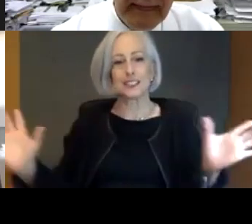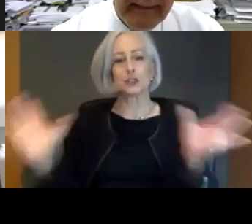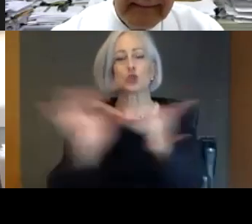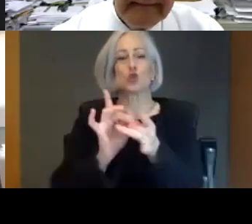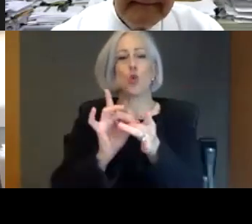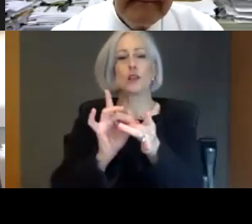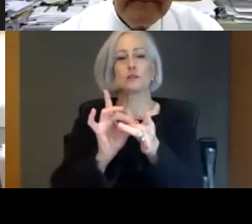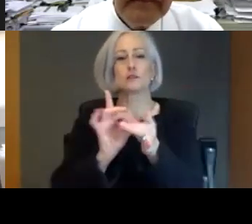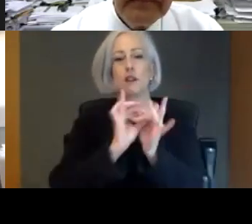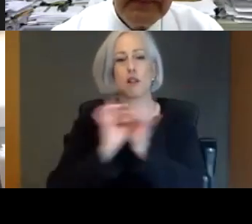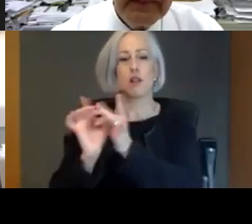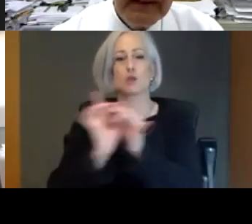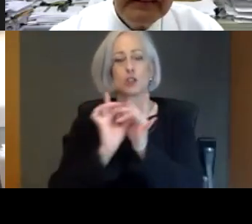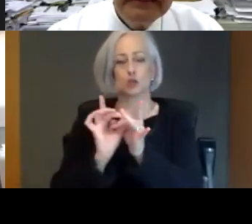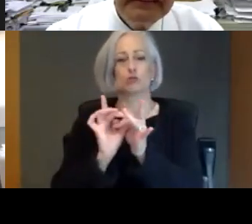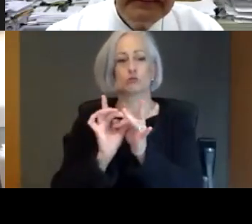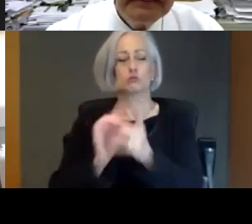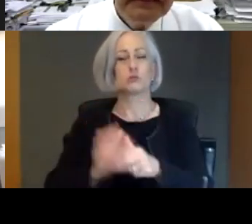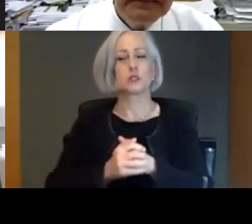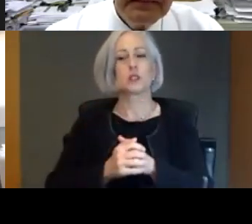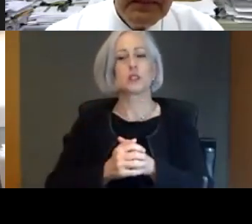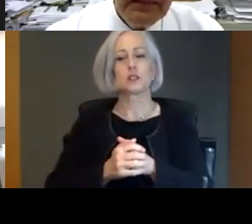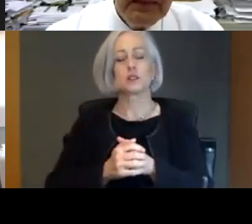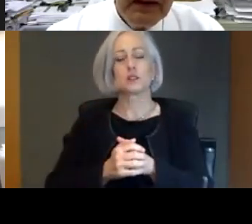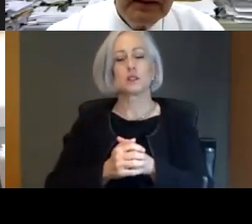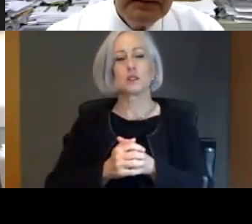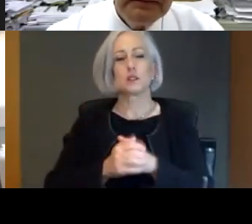works that we are doing, but also